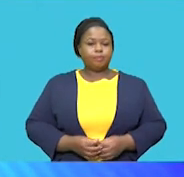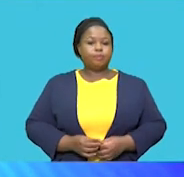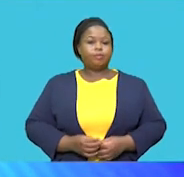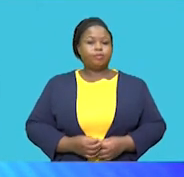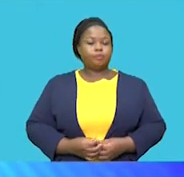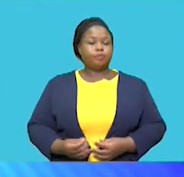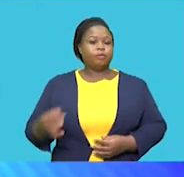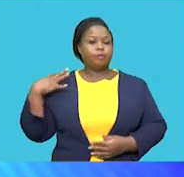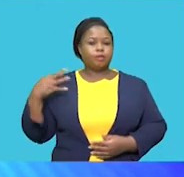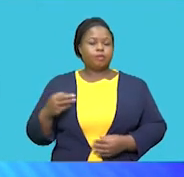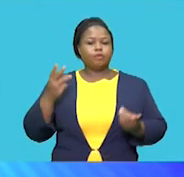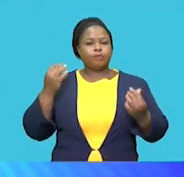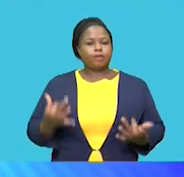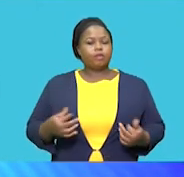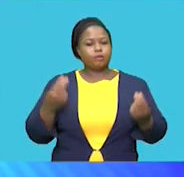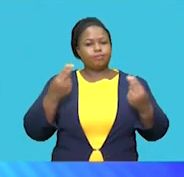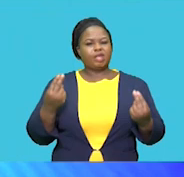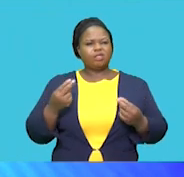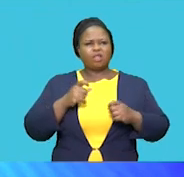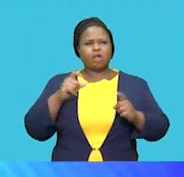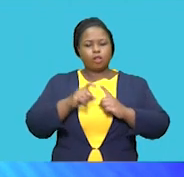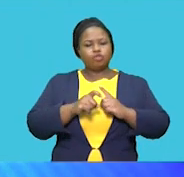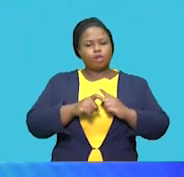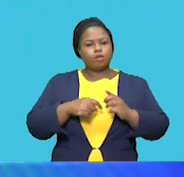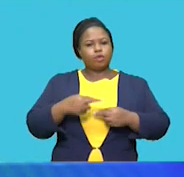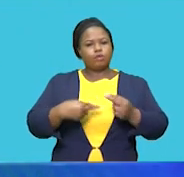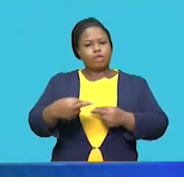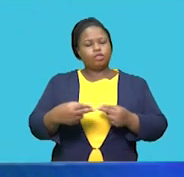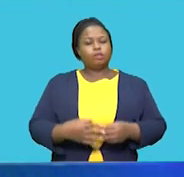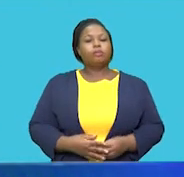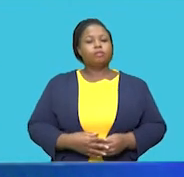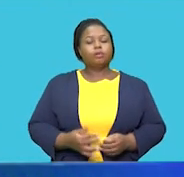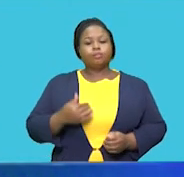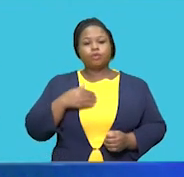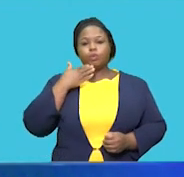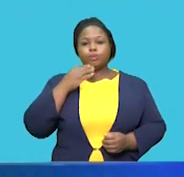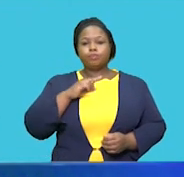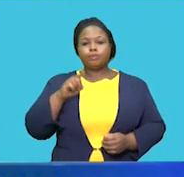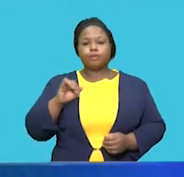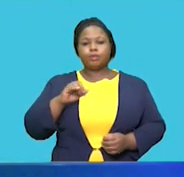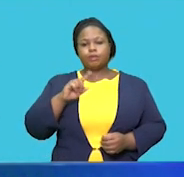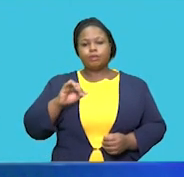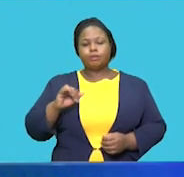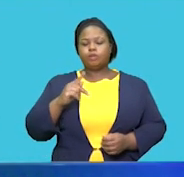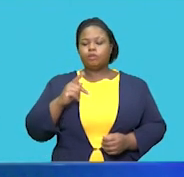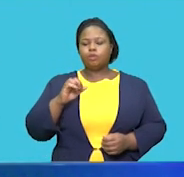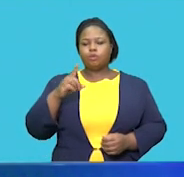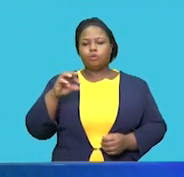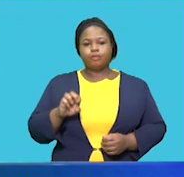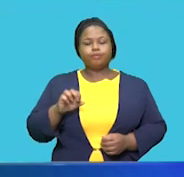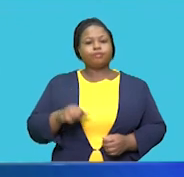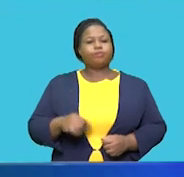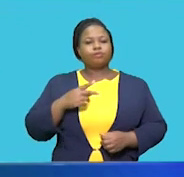Ungqongqoshe wezemidlalo, ubuciko, namasiko, uZizi kodwa wethule ngokusemthethweni uhlelo lukahulumeni lwenyanga yenkululeko